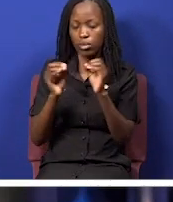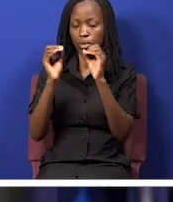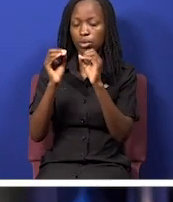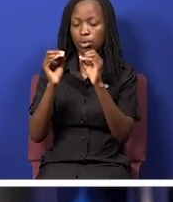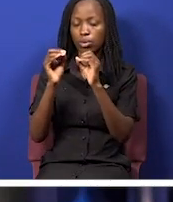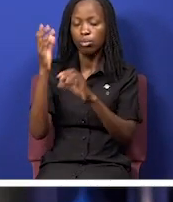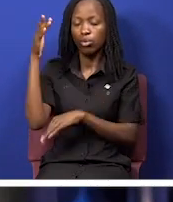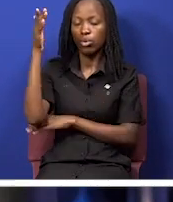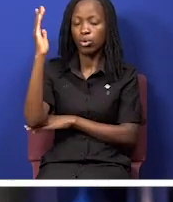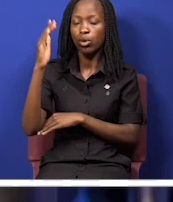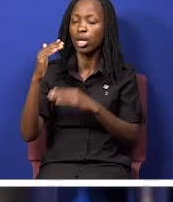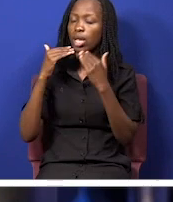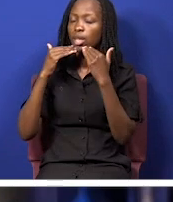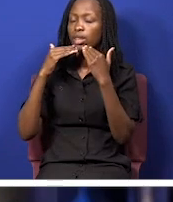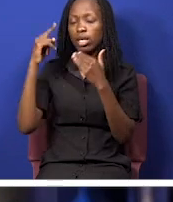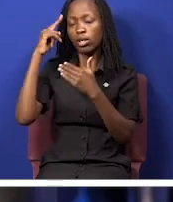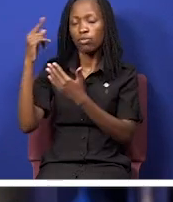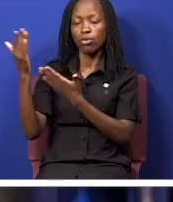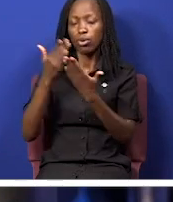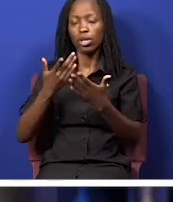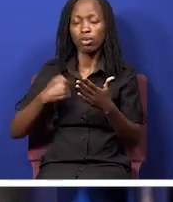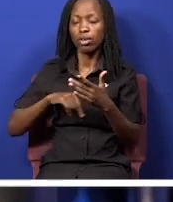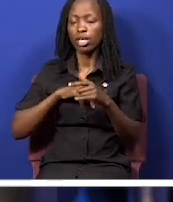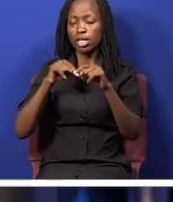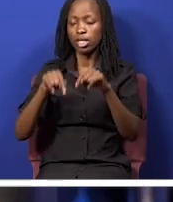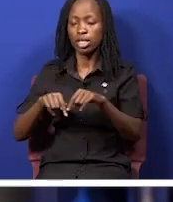O God. O God. Thank you for giving us this day.